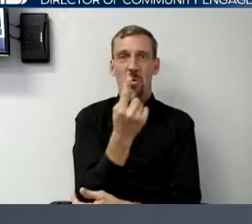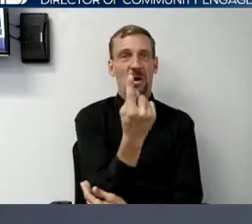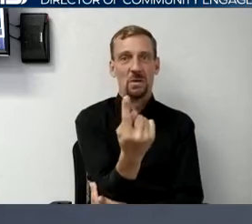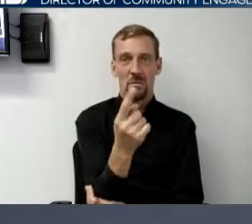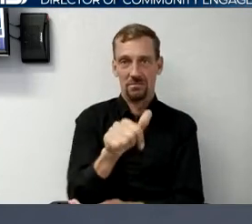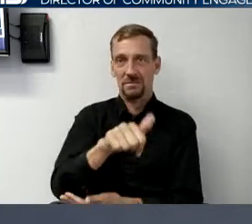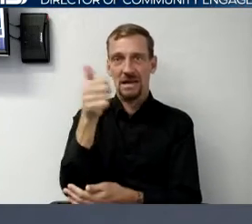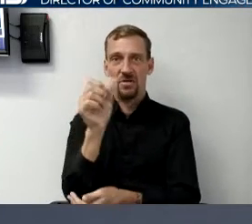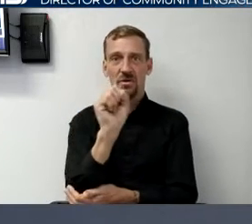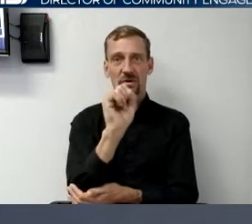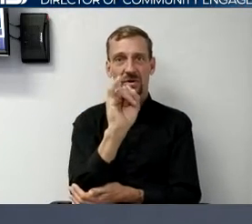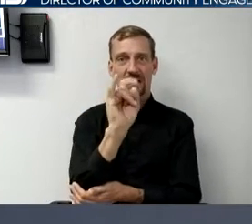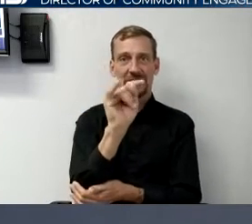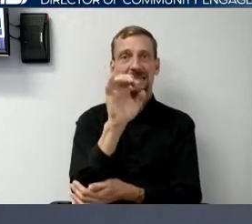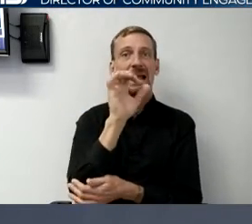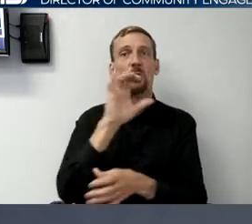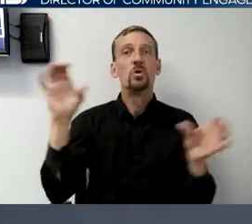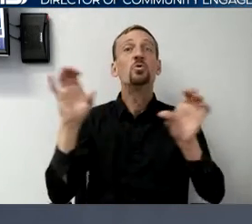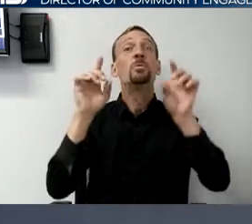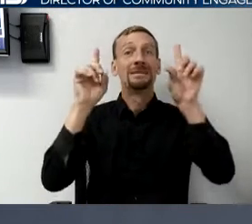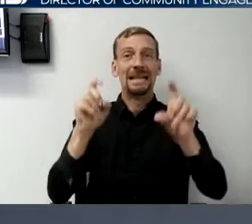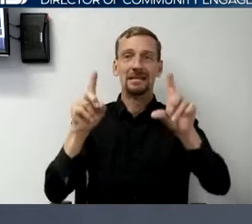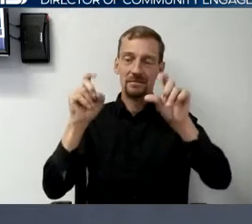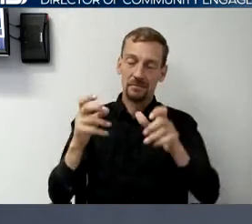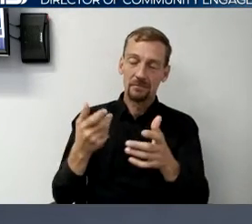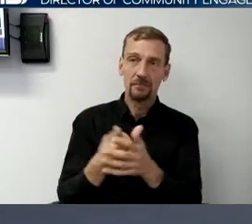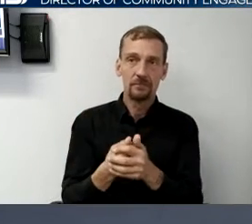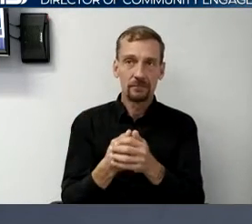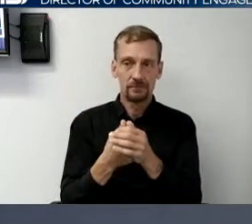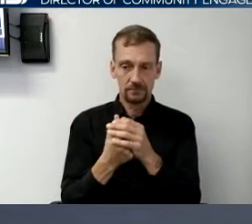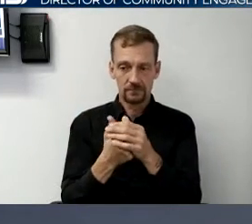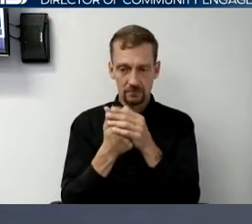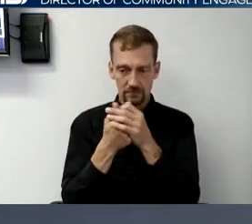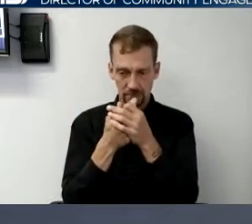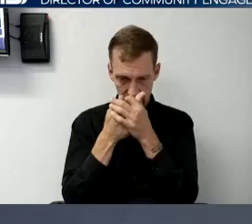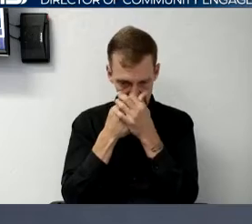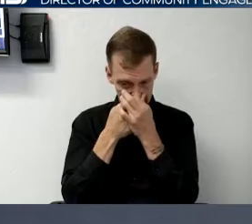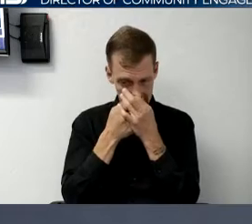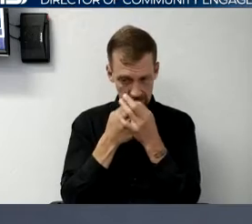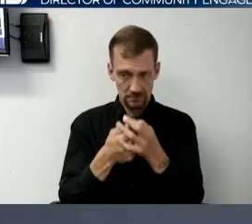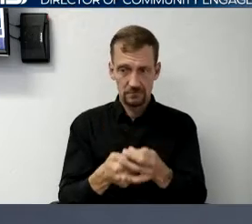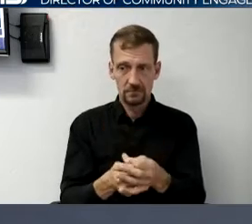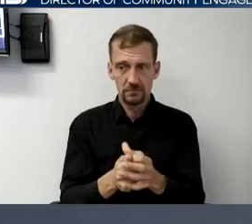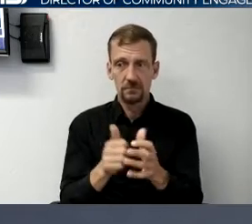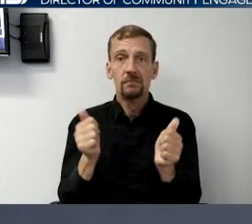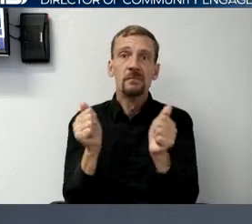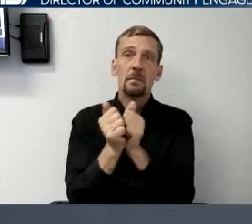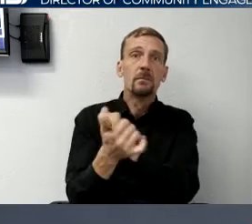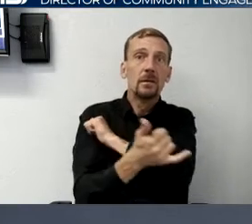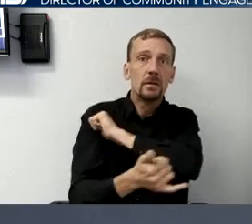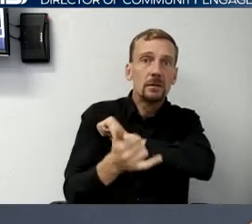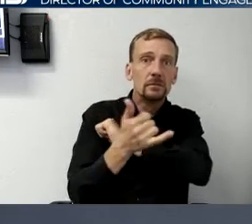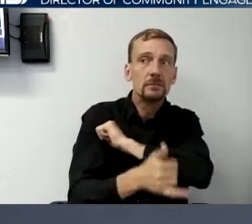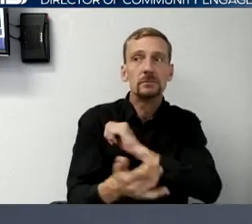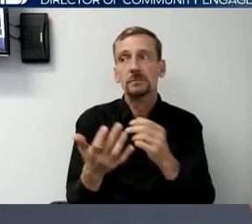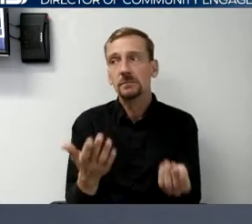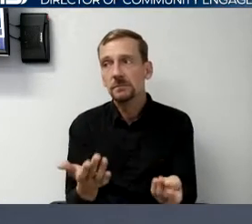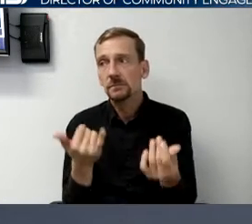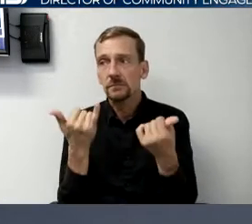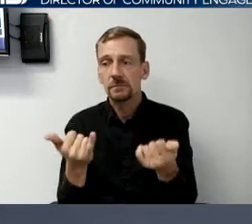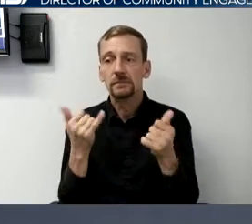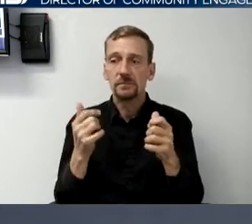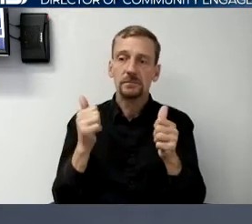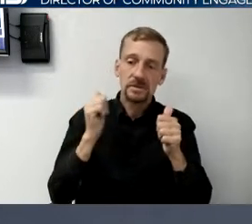other site that was actually doing testing. But now, with the county having